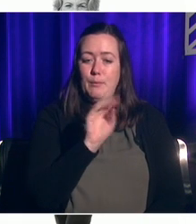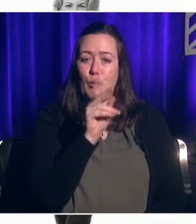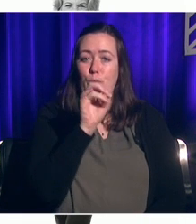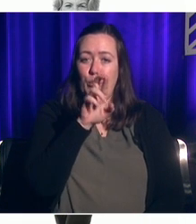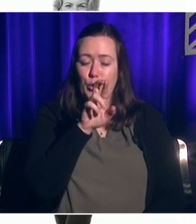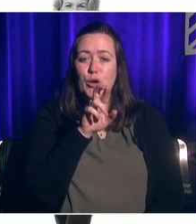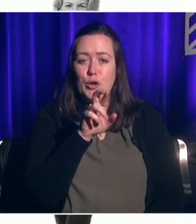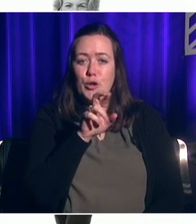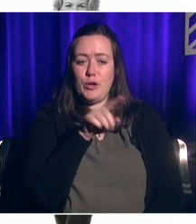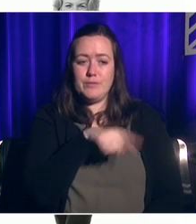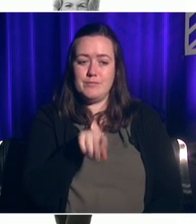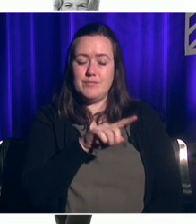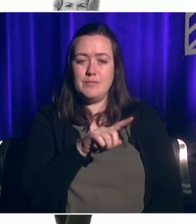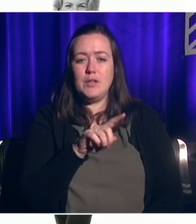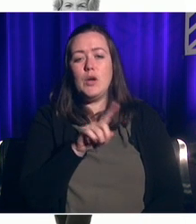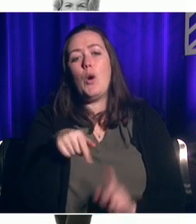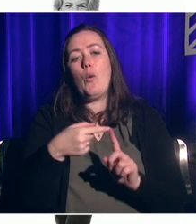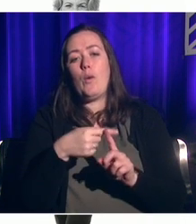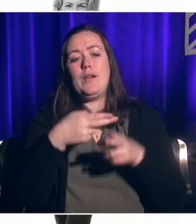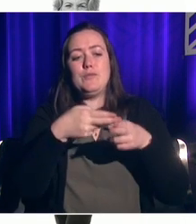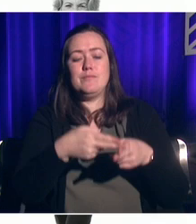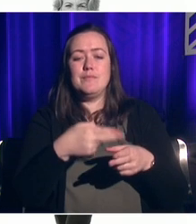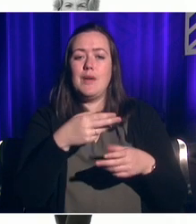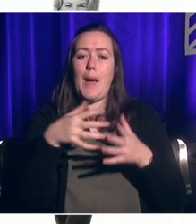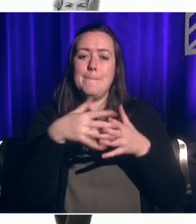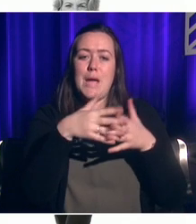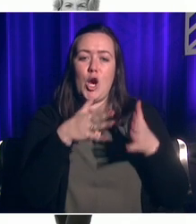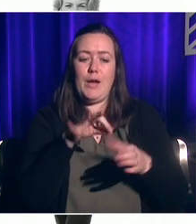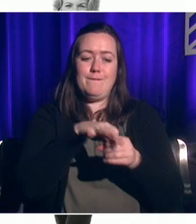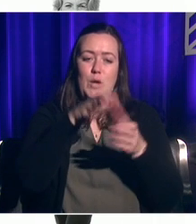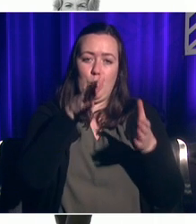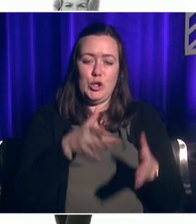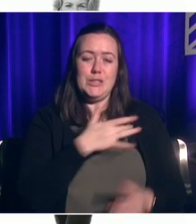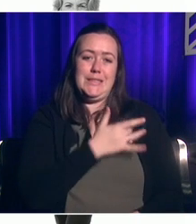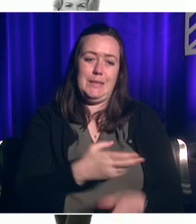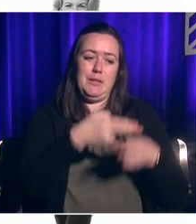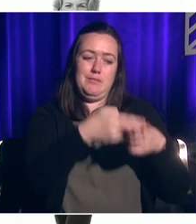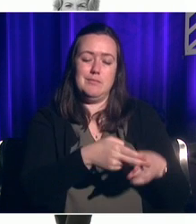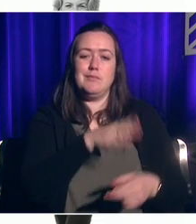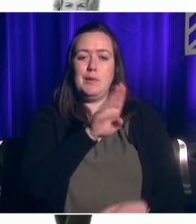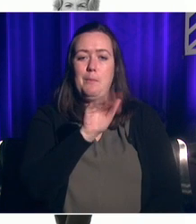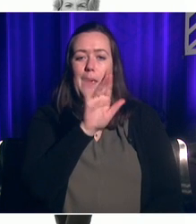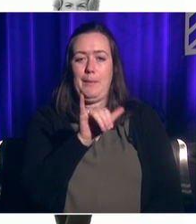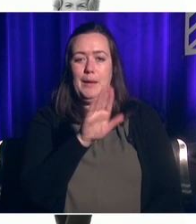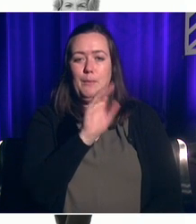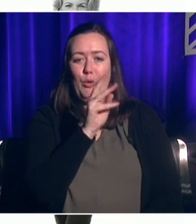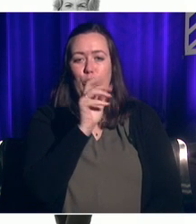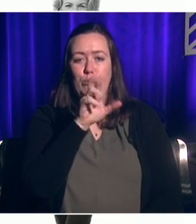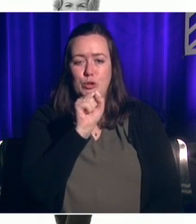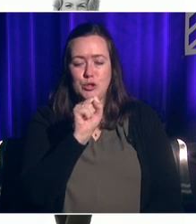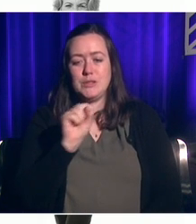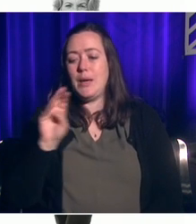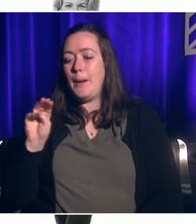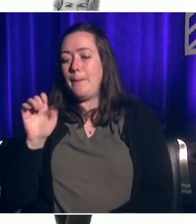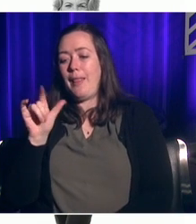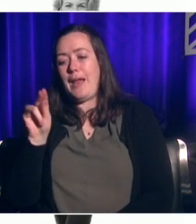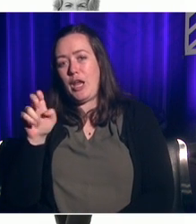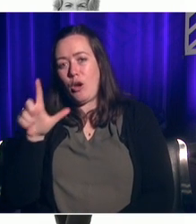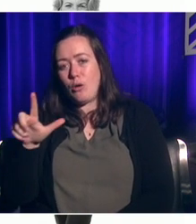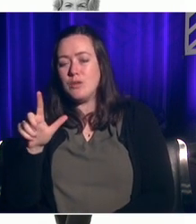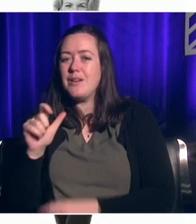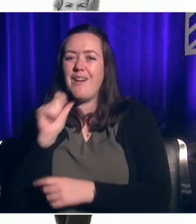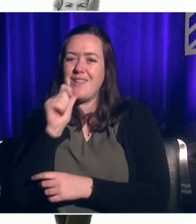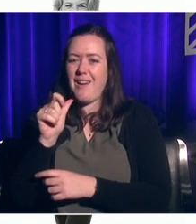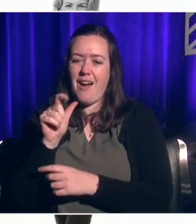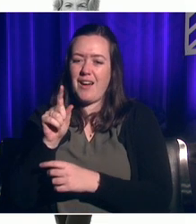they're the voting generation. Oftentimes when you say American voters, who they're really talking about are the baby boomers, because millennials are not participating at the levels that they should. But